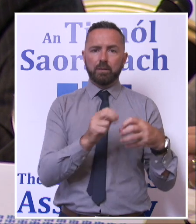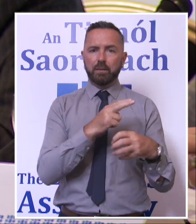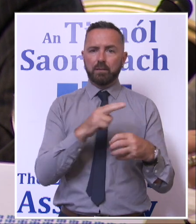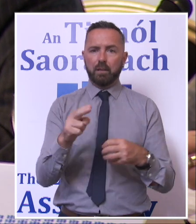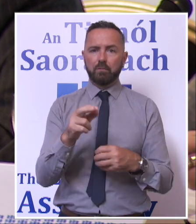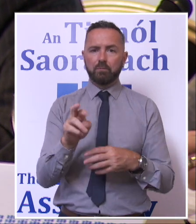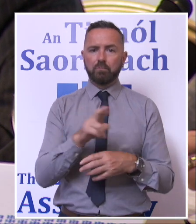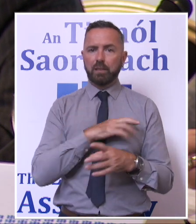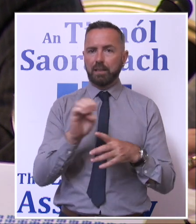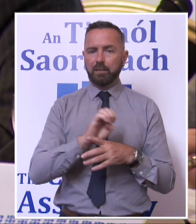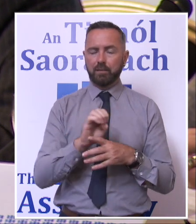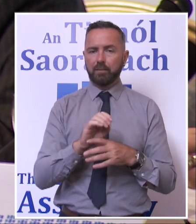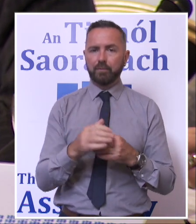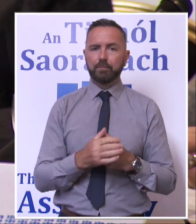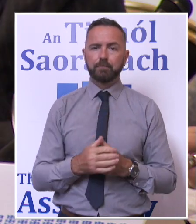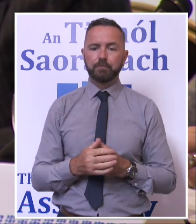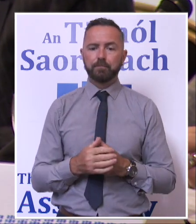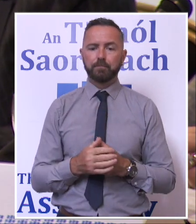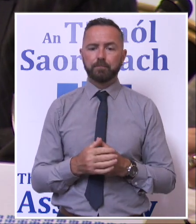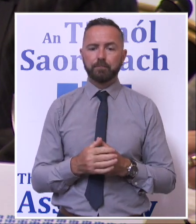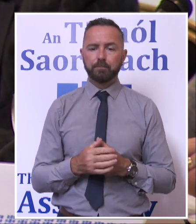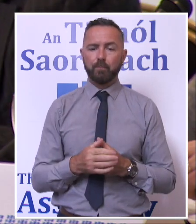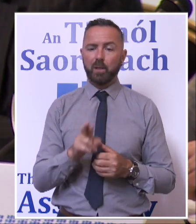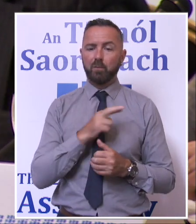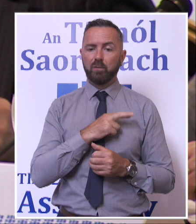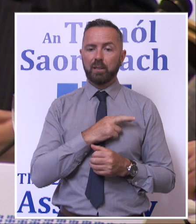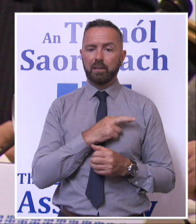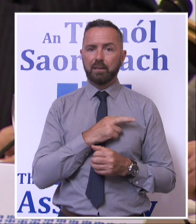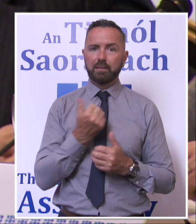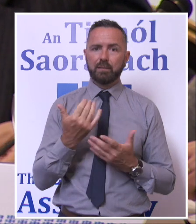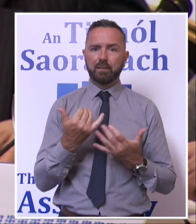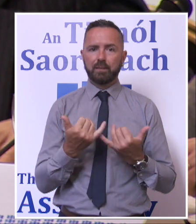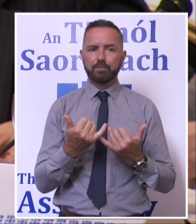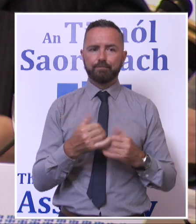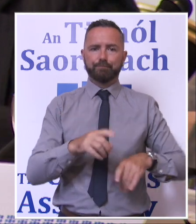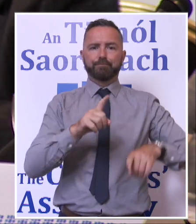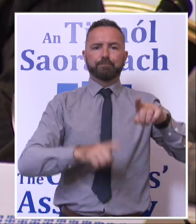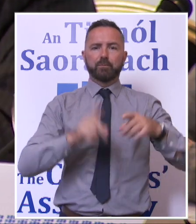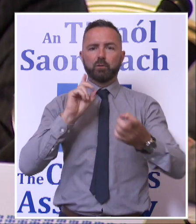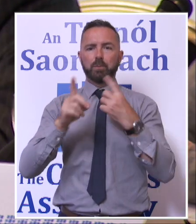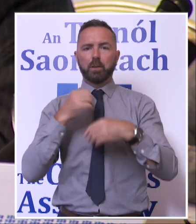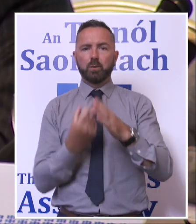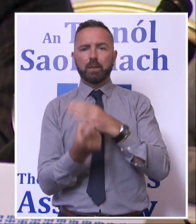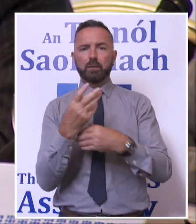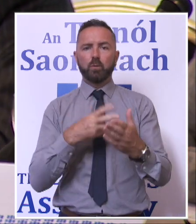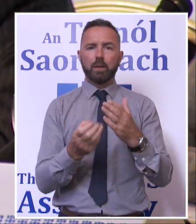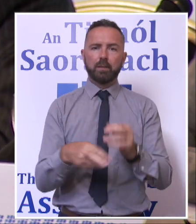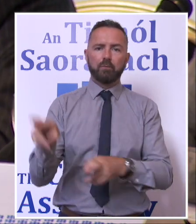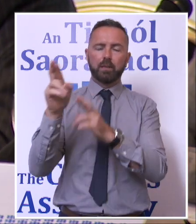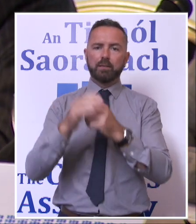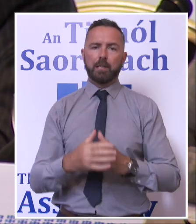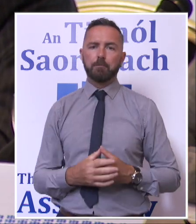and private and civil society stakeholders. So it really is quite an ad hoc response to issues as they arise. Now, I